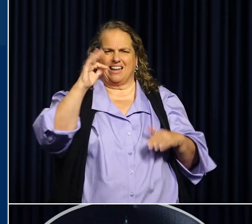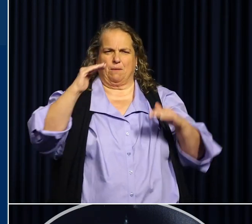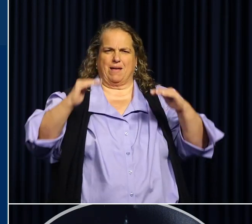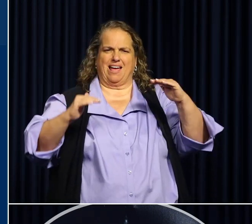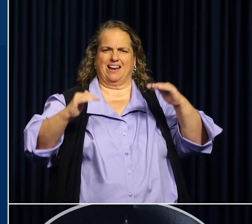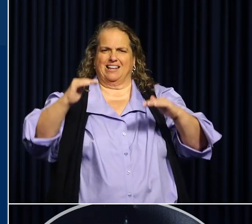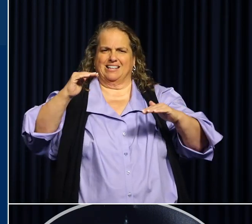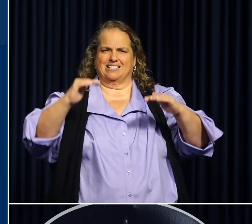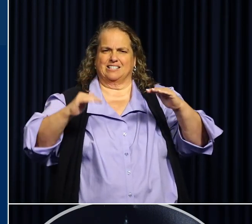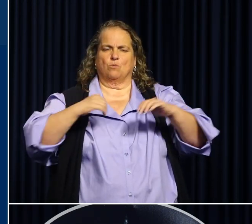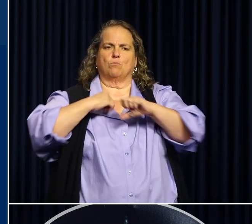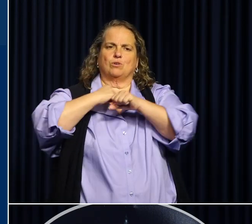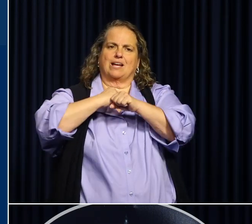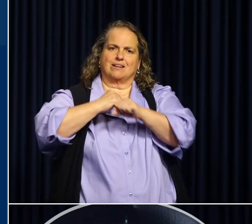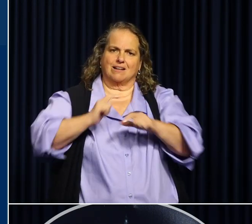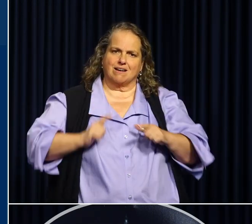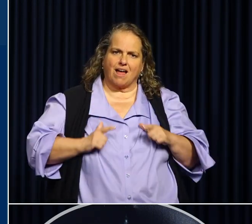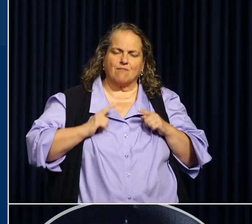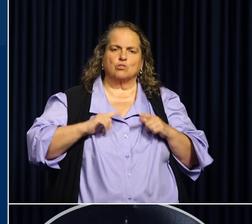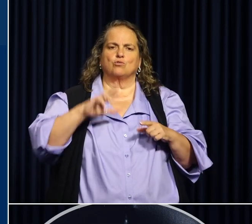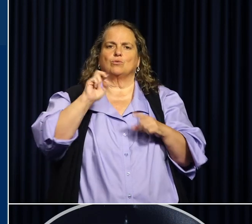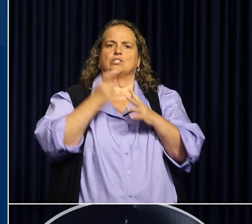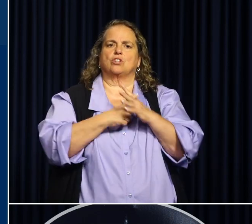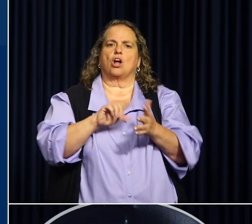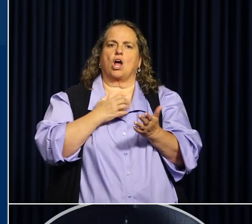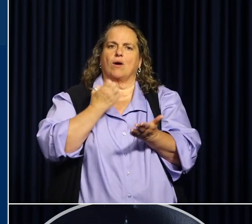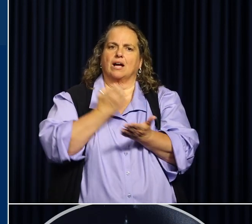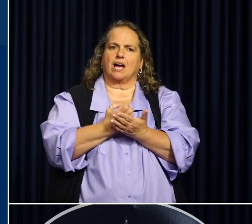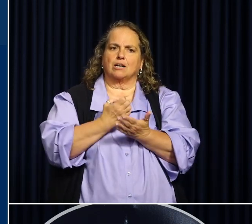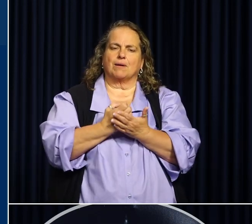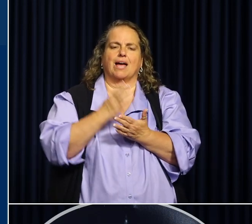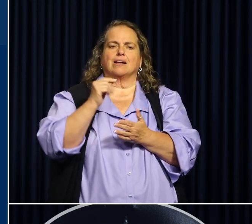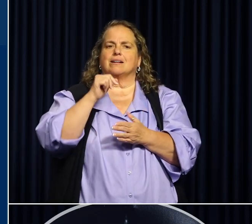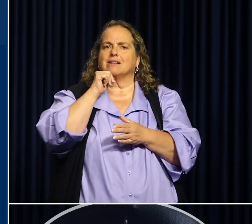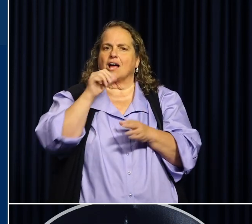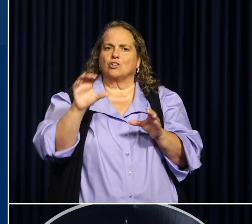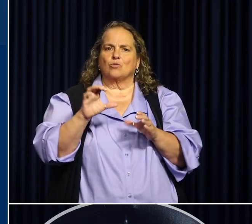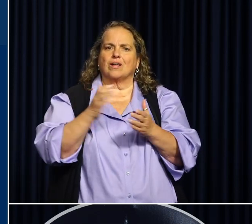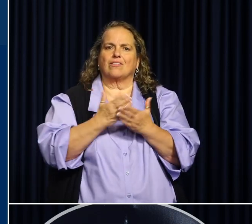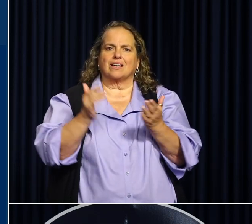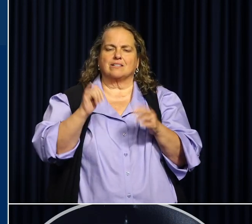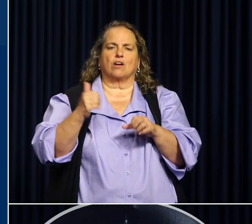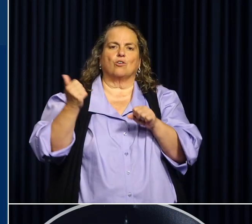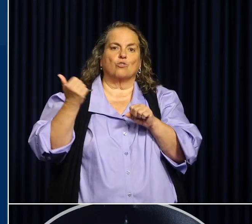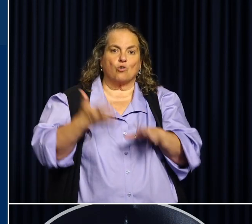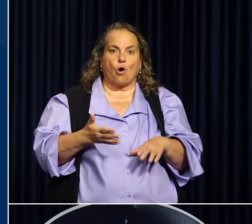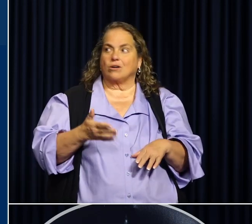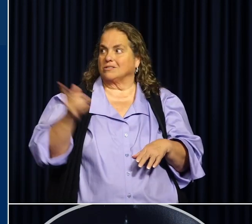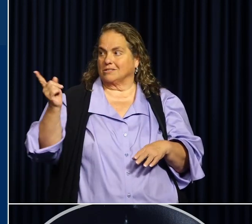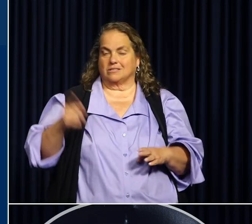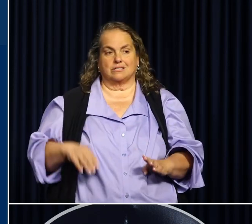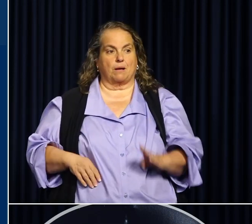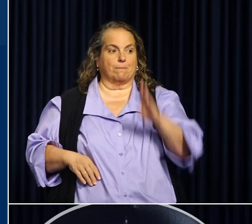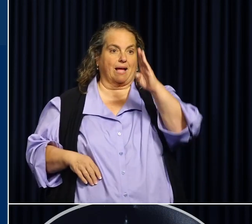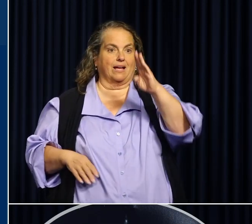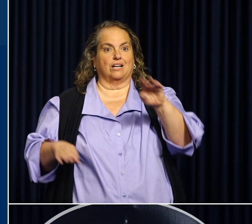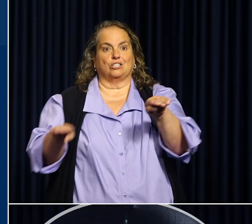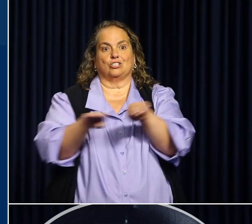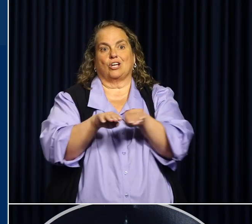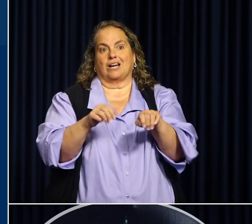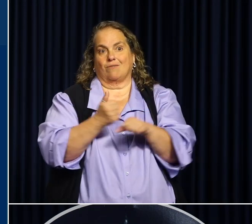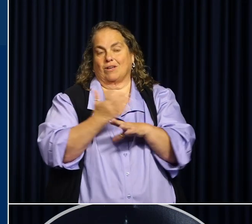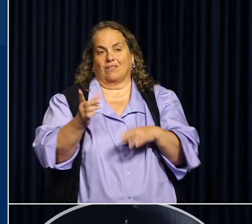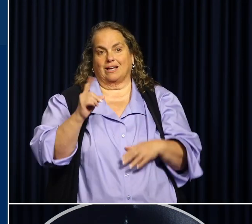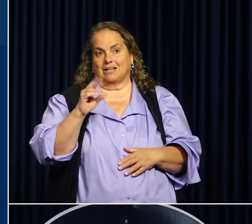protecting lives, where we're restarting our economy, and we're not doing things that would cause this and thus shut everything